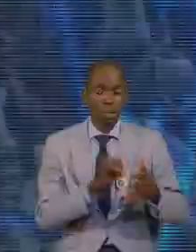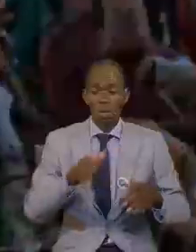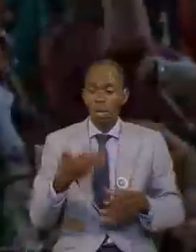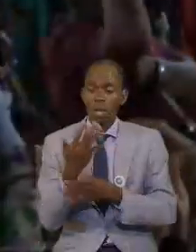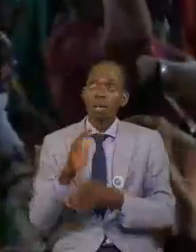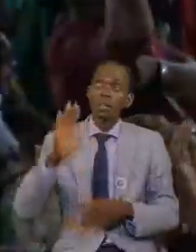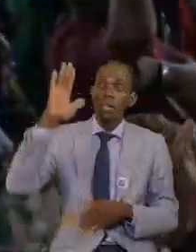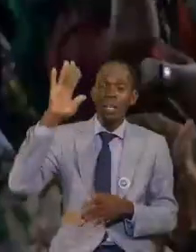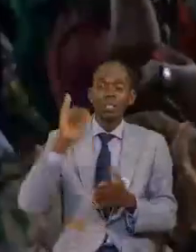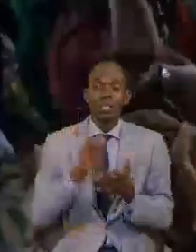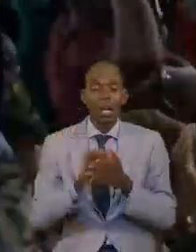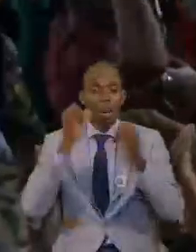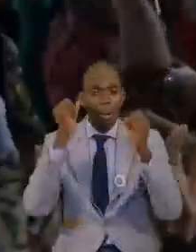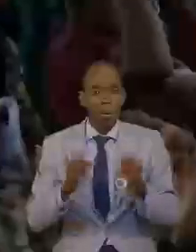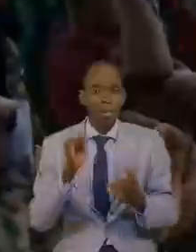away.